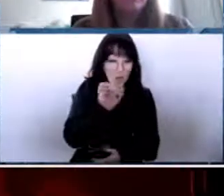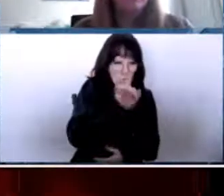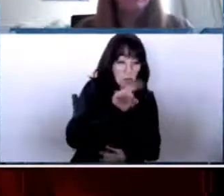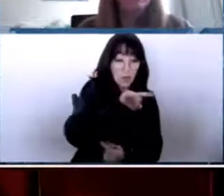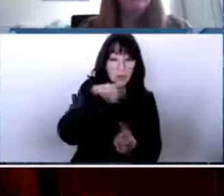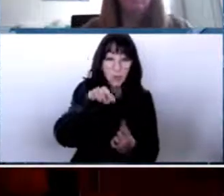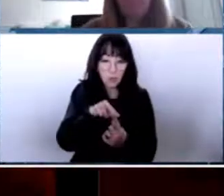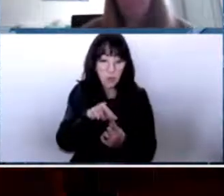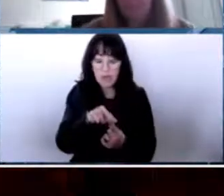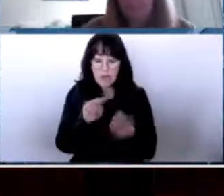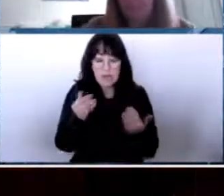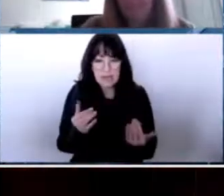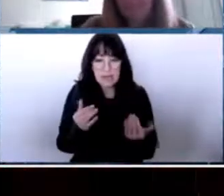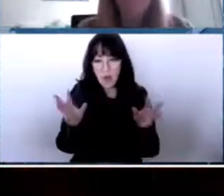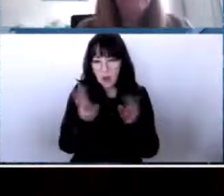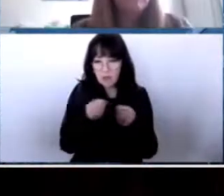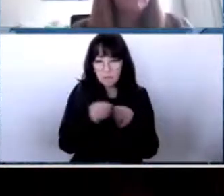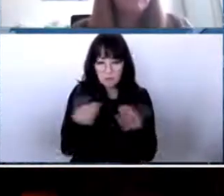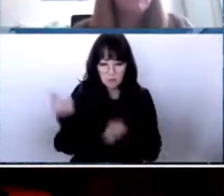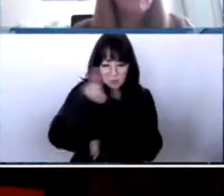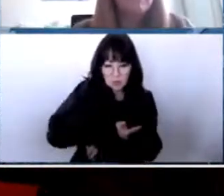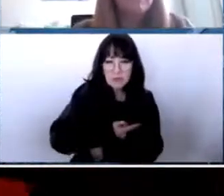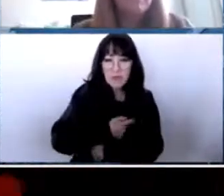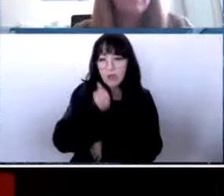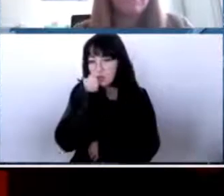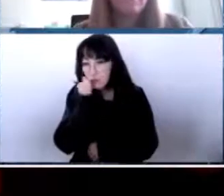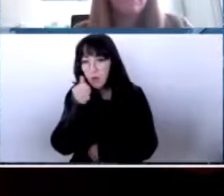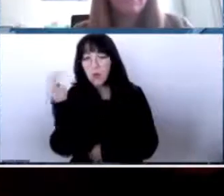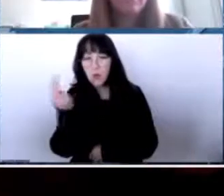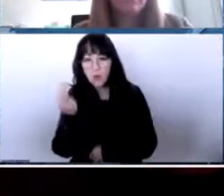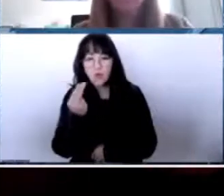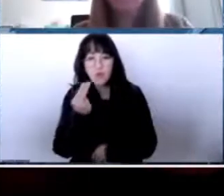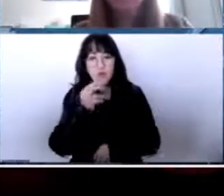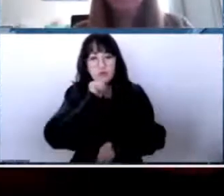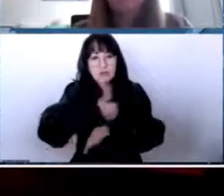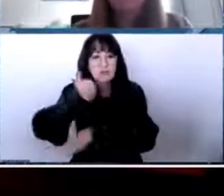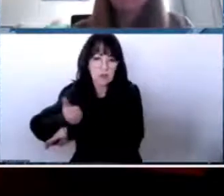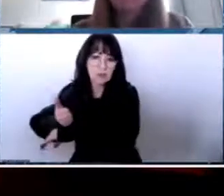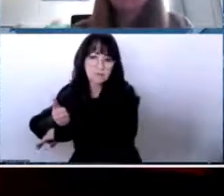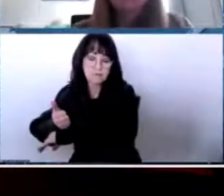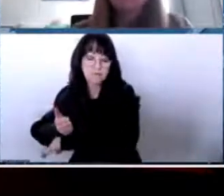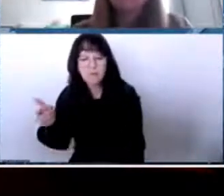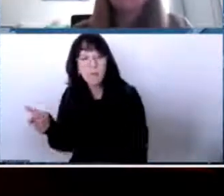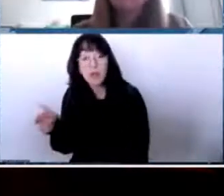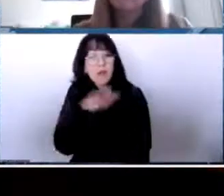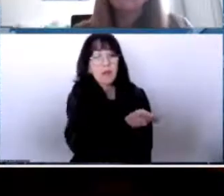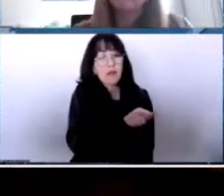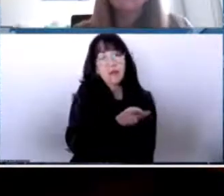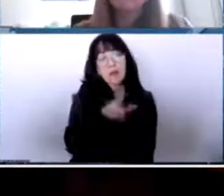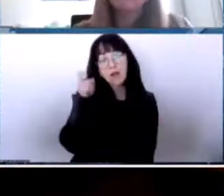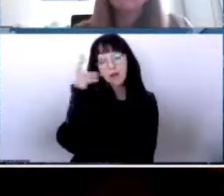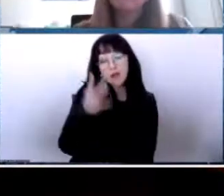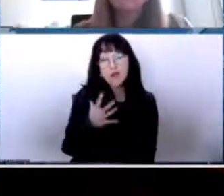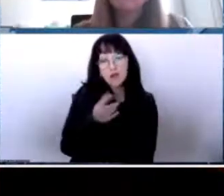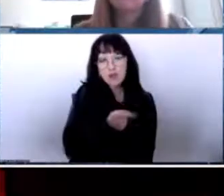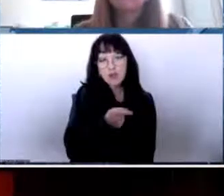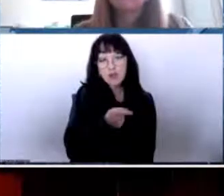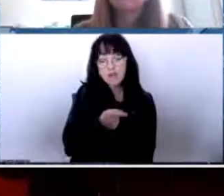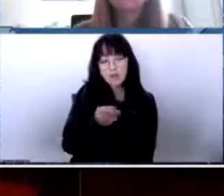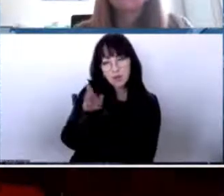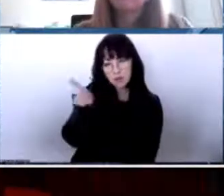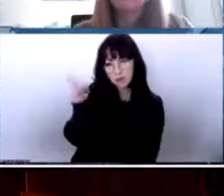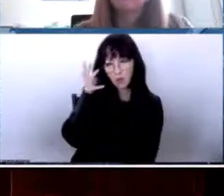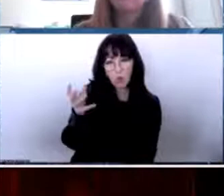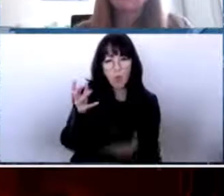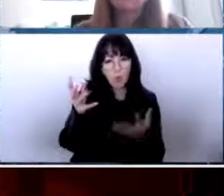and Thursday to kind of dot the I's and cross the T's. It's also important to point out, and you alluded to it, AJ, which